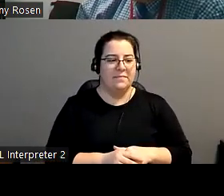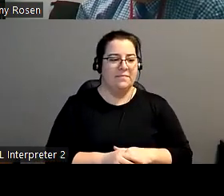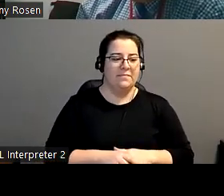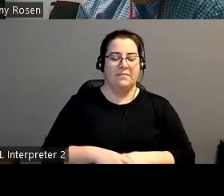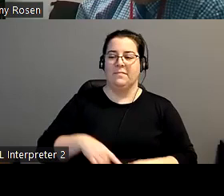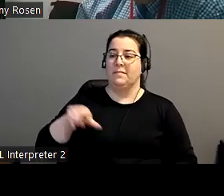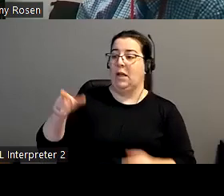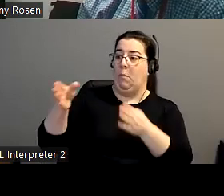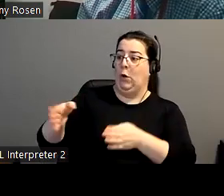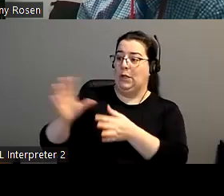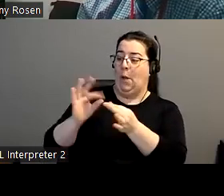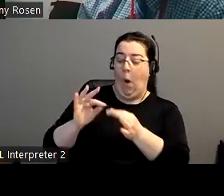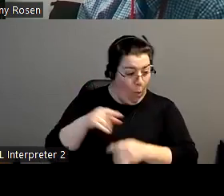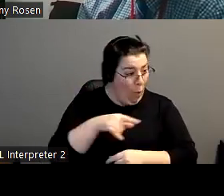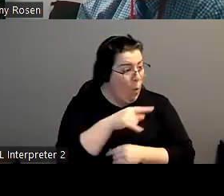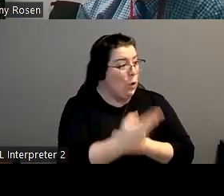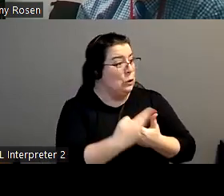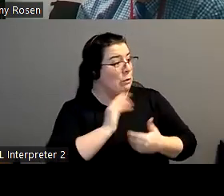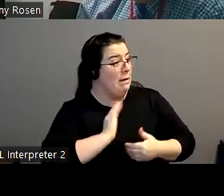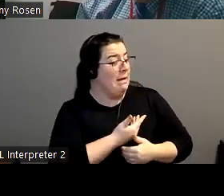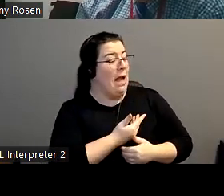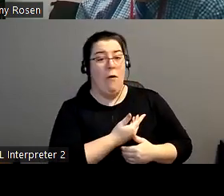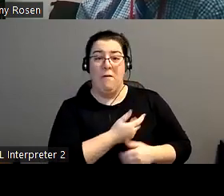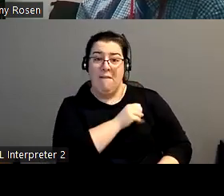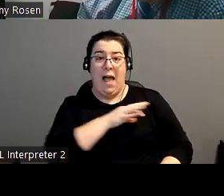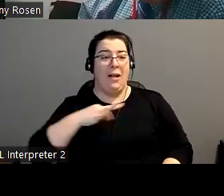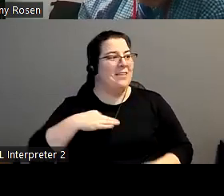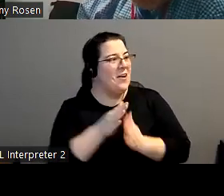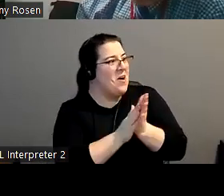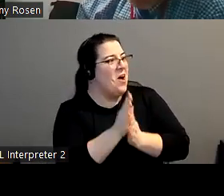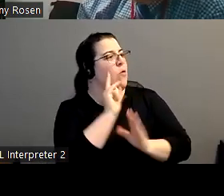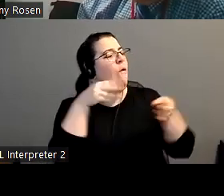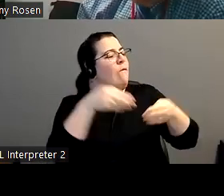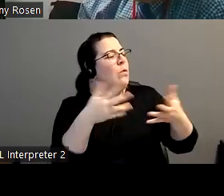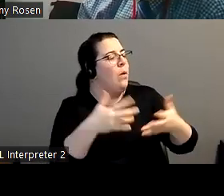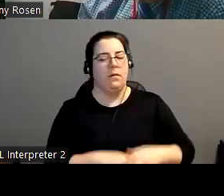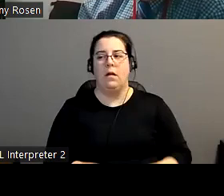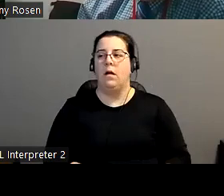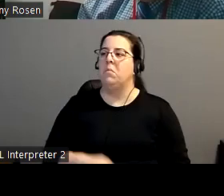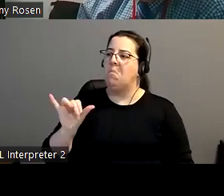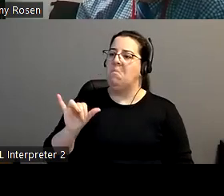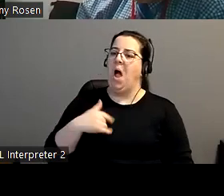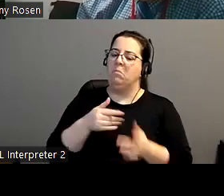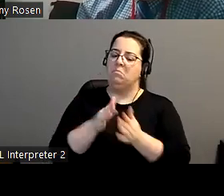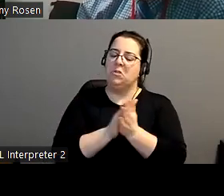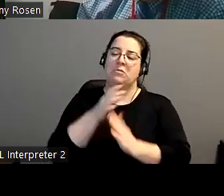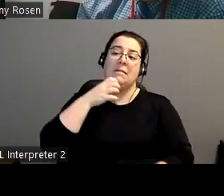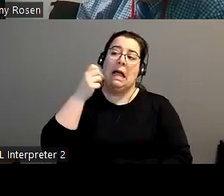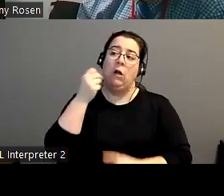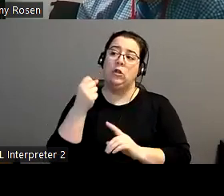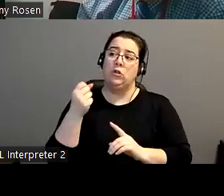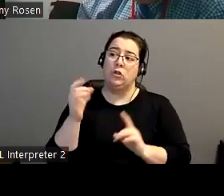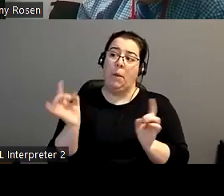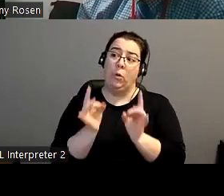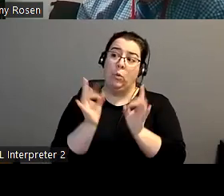news. What are you going to focus on?" And I said, "Well, I'm pretty interested in elder abuse. And is there something